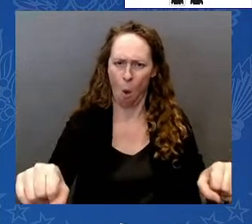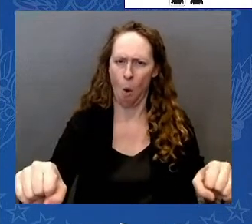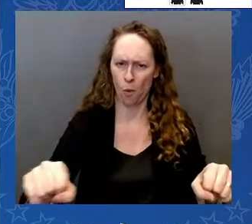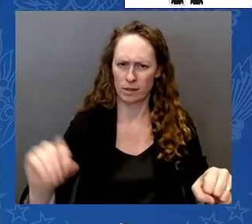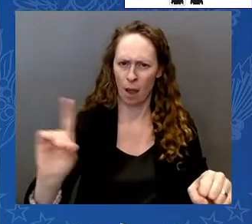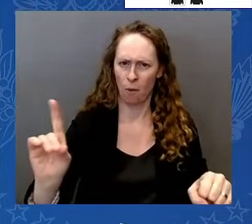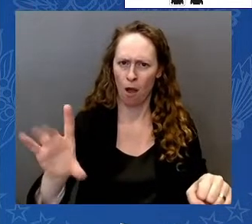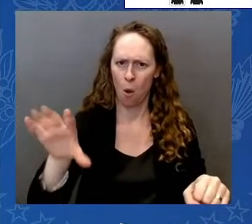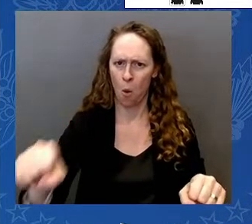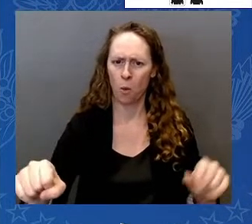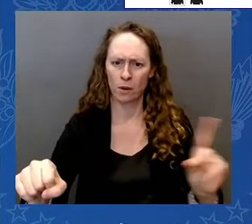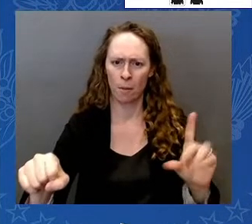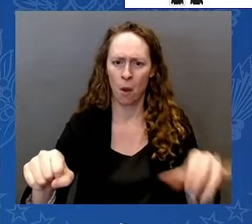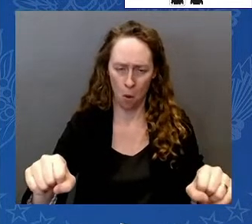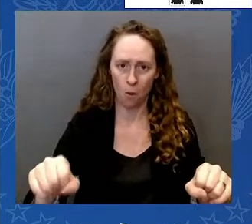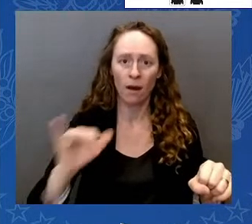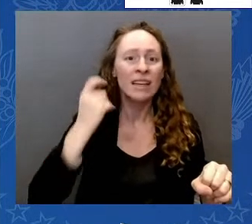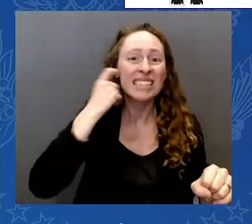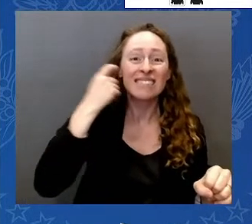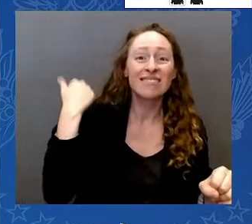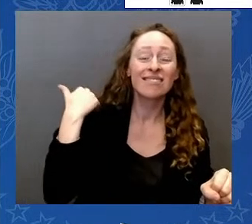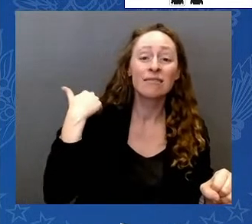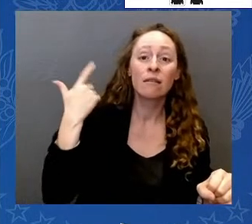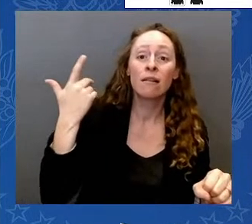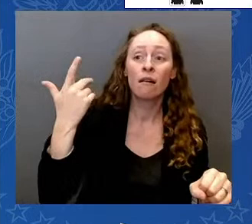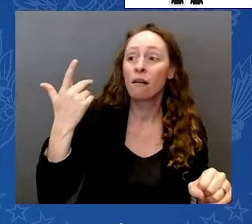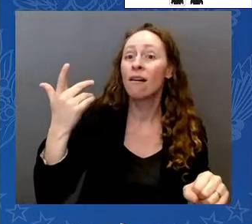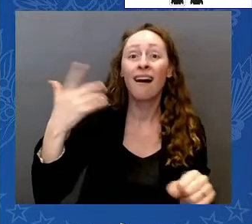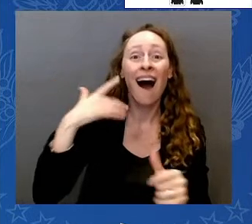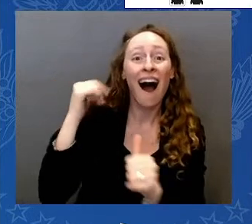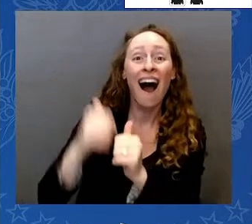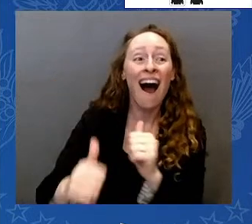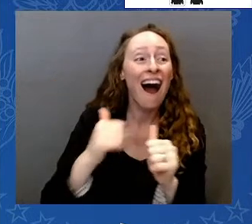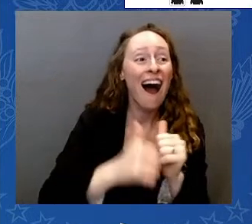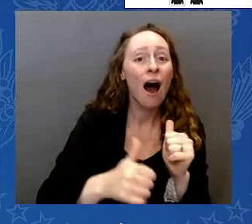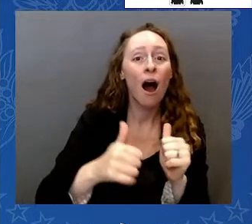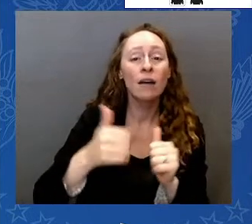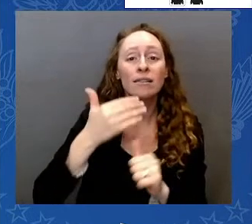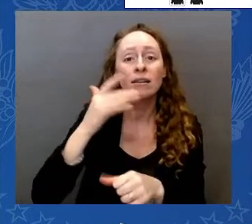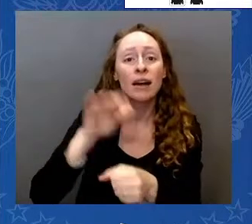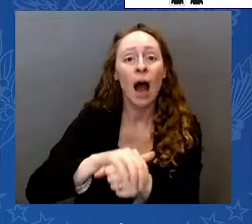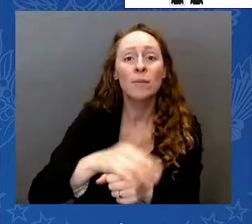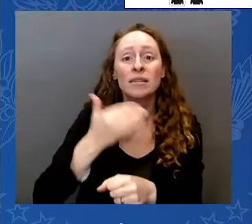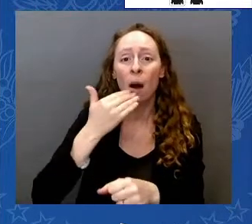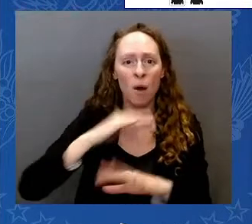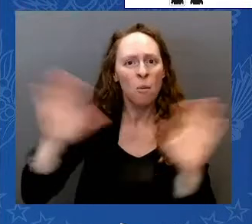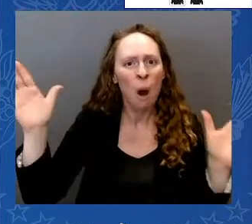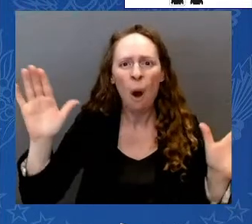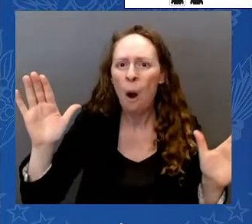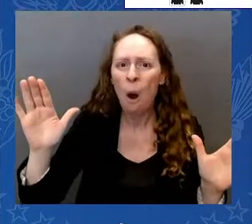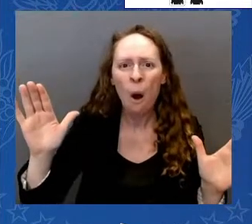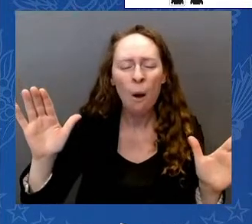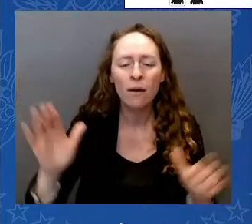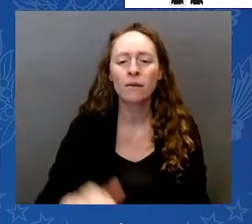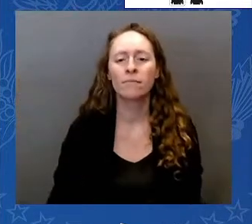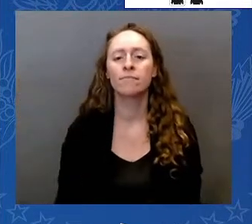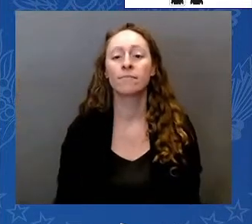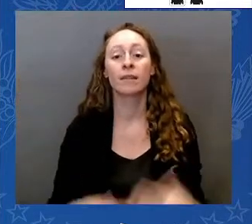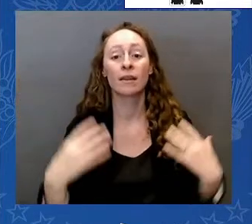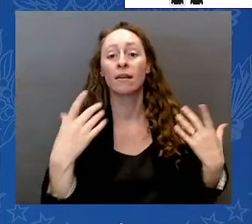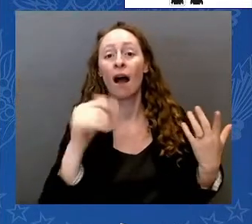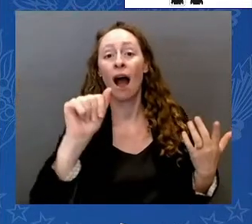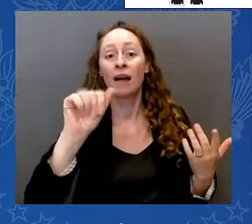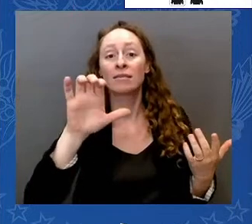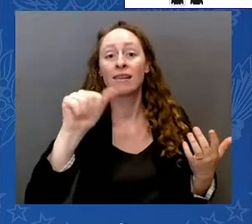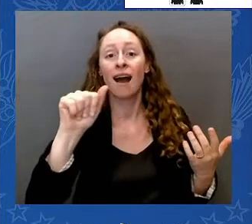away, gone. The savings on health care premiums we just got for 1 million Americans for Affordable Care Act,